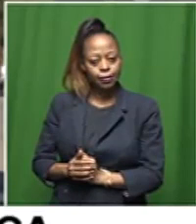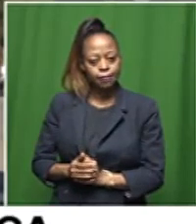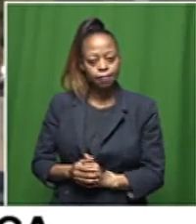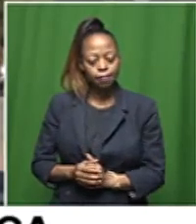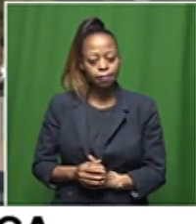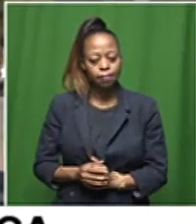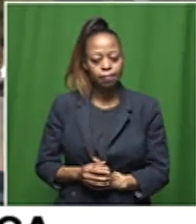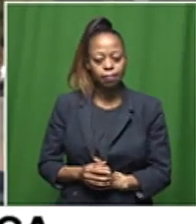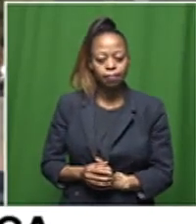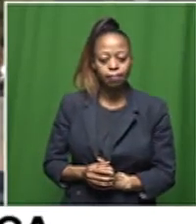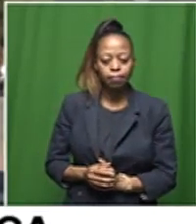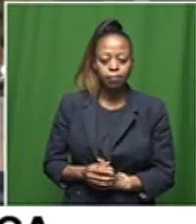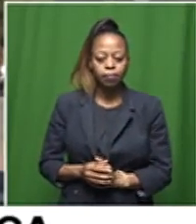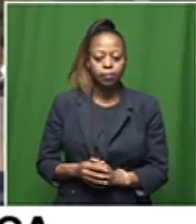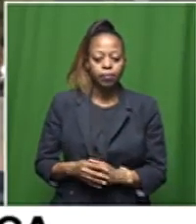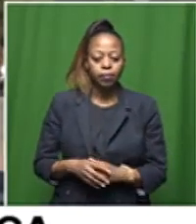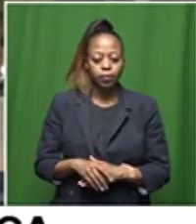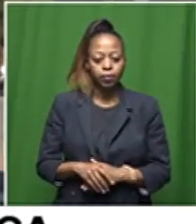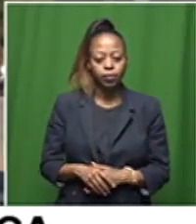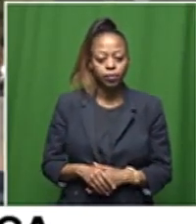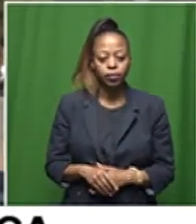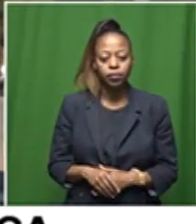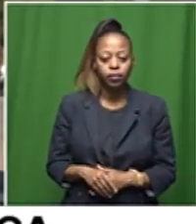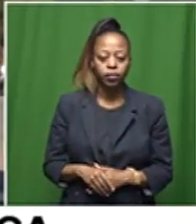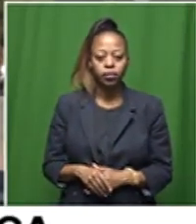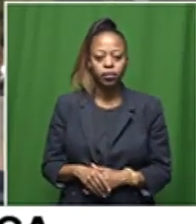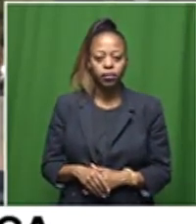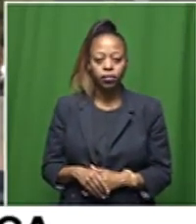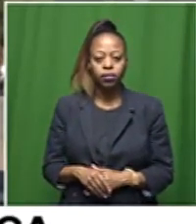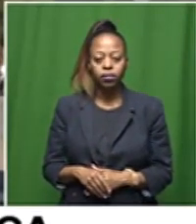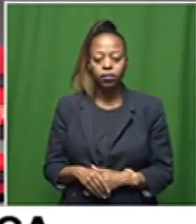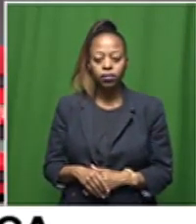Aphumelele Mdlalane, SABC News, Bloemfontein.